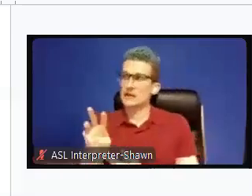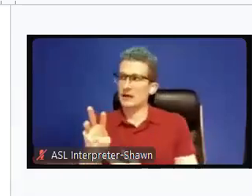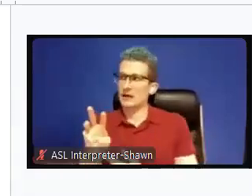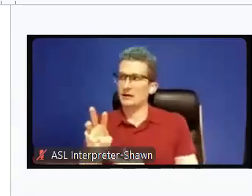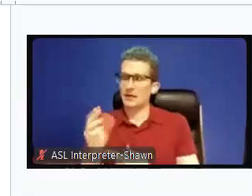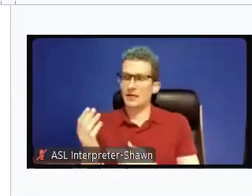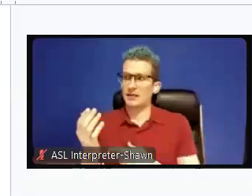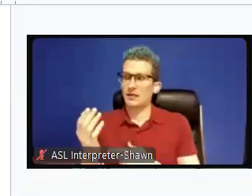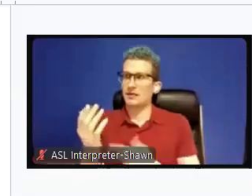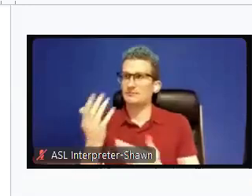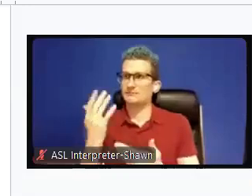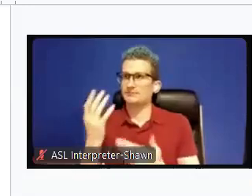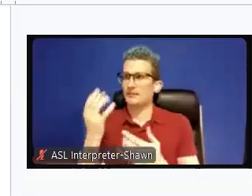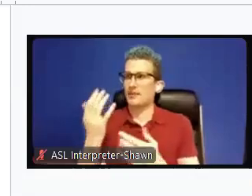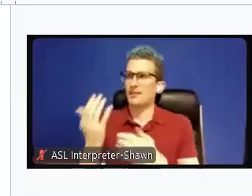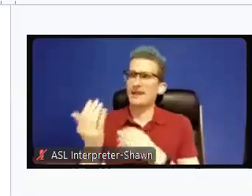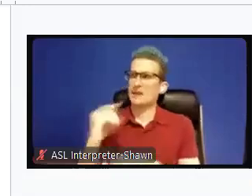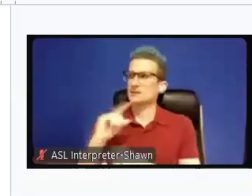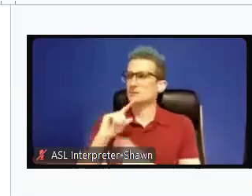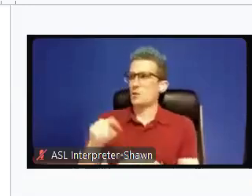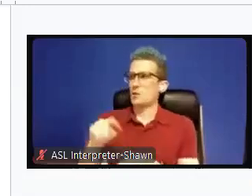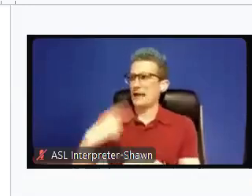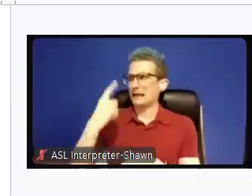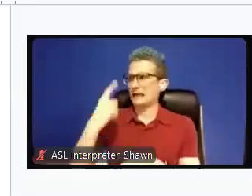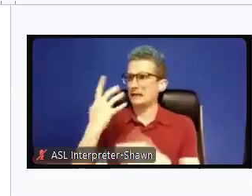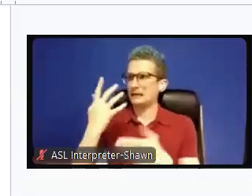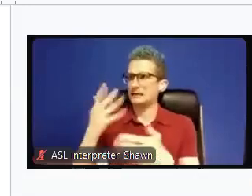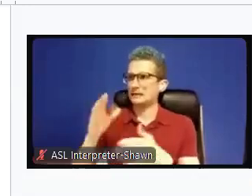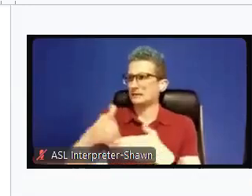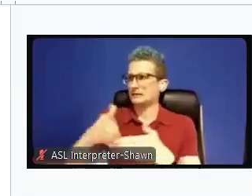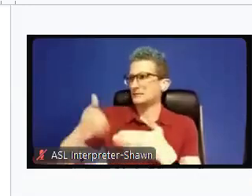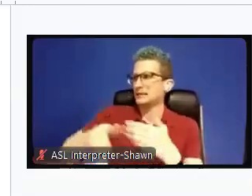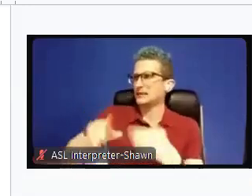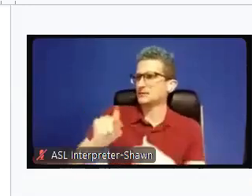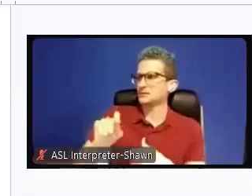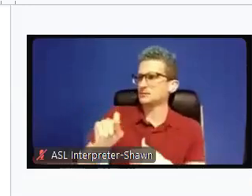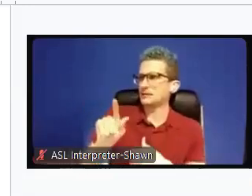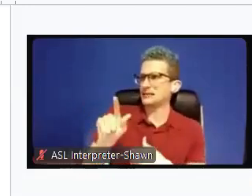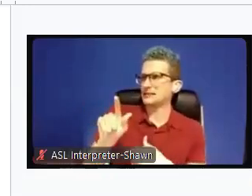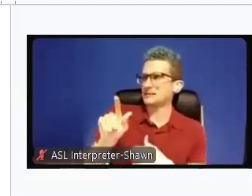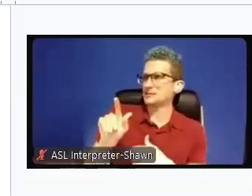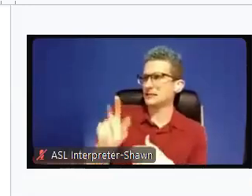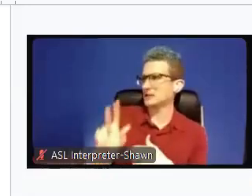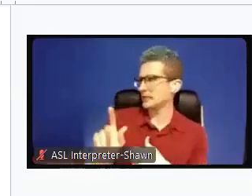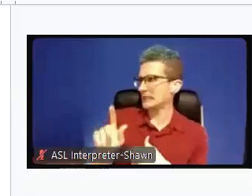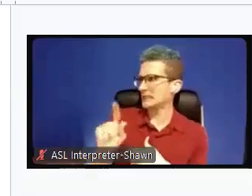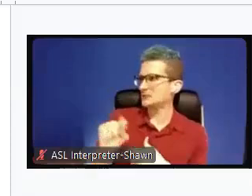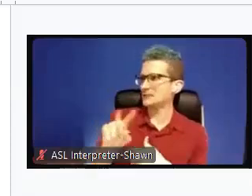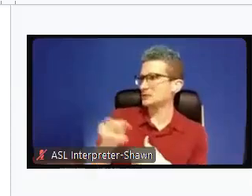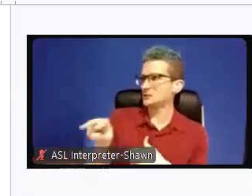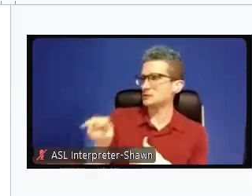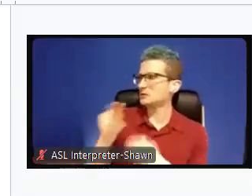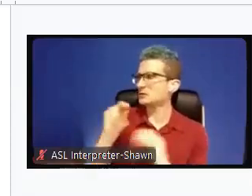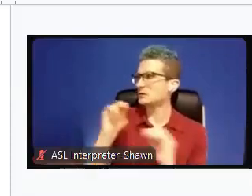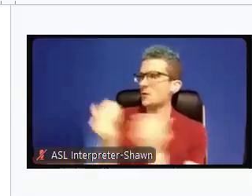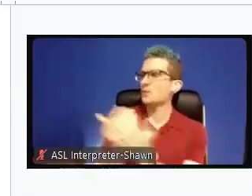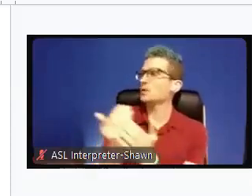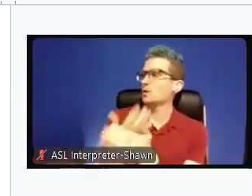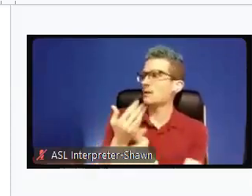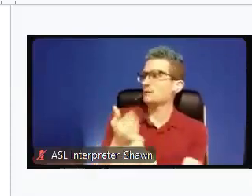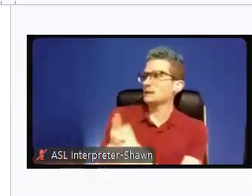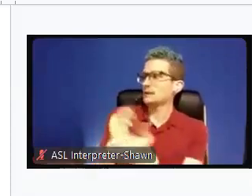the last report I think was done in 2023, 2020, something like that. There is not an updated report. So I just want to point that out, and